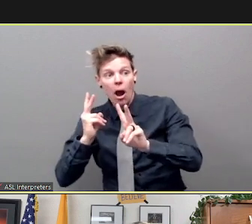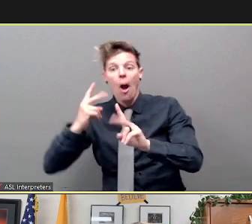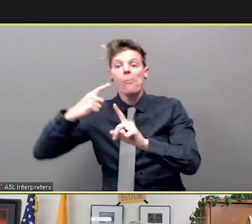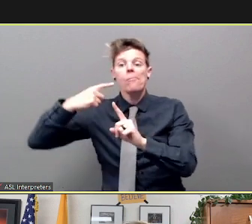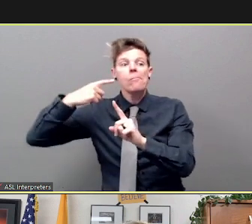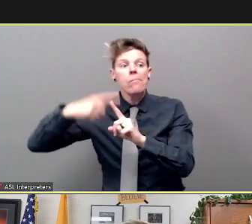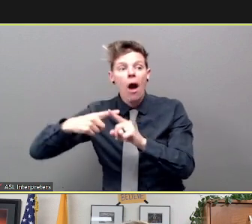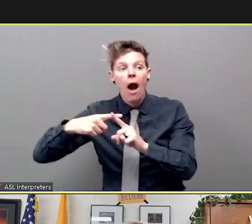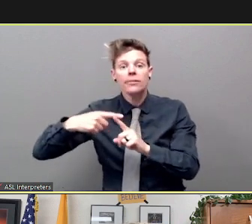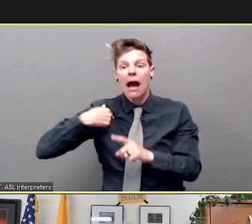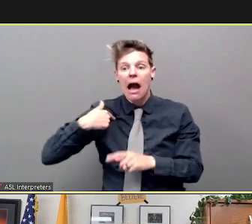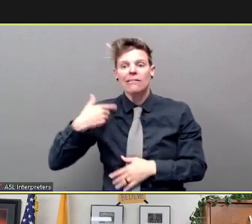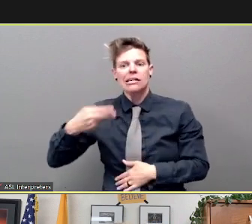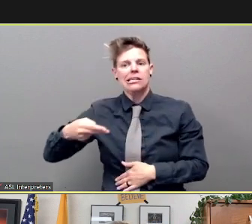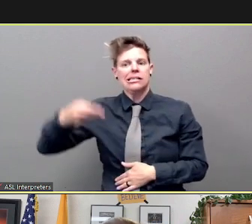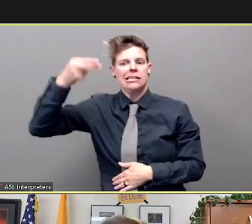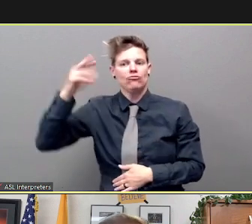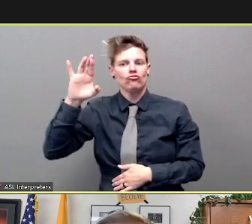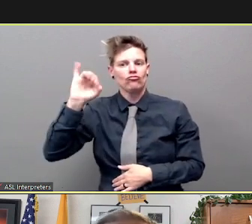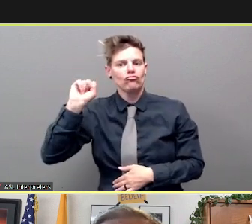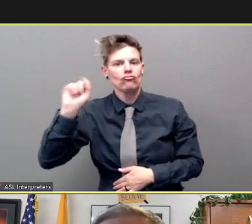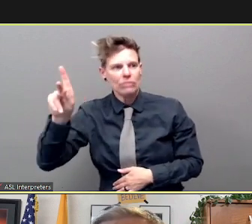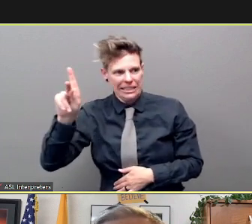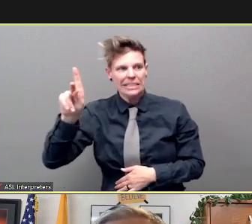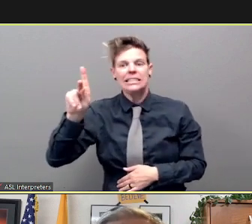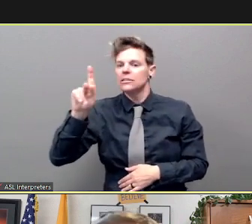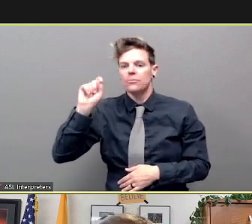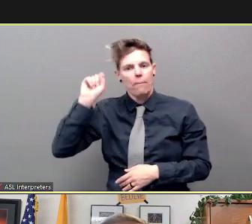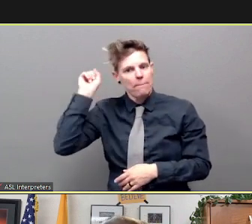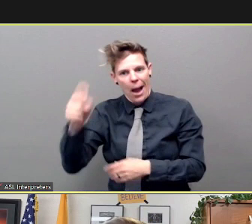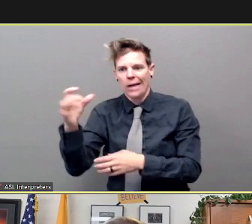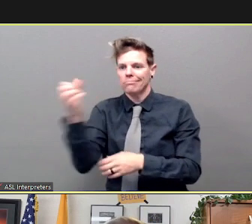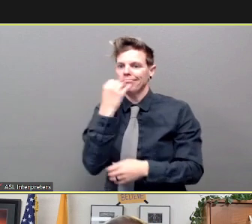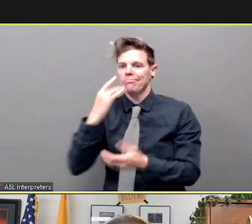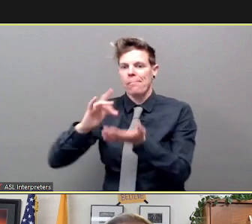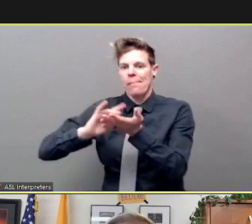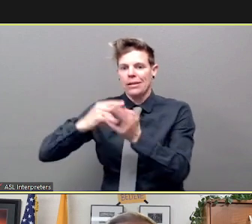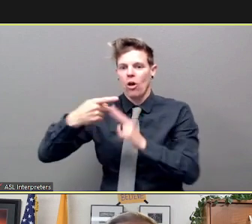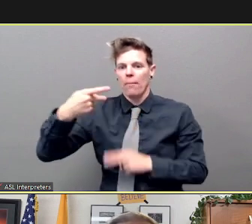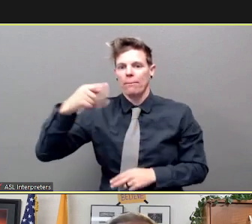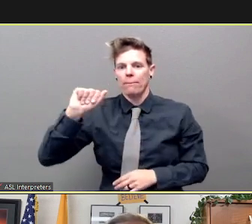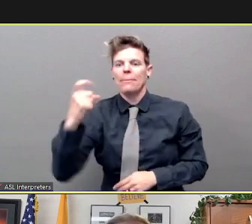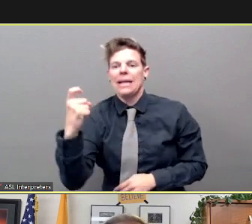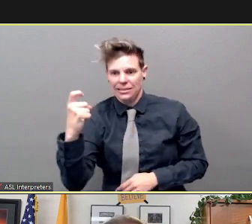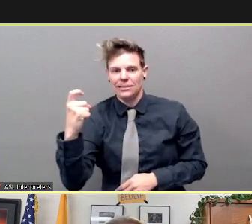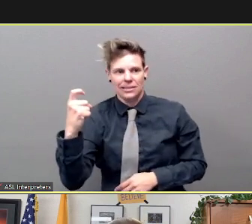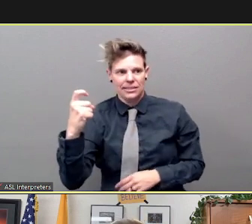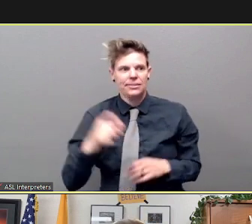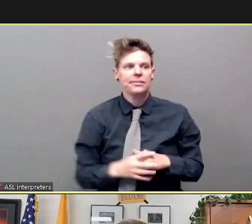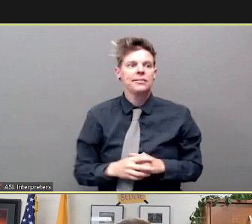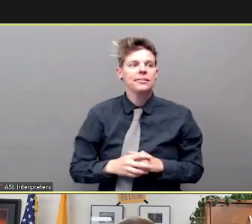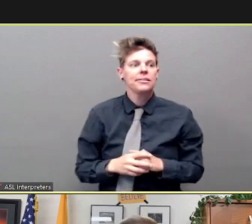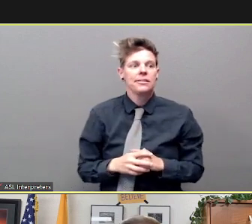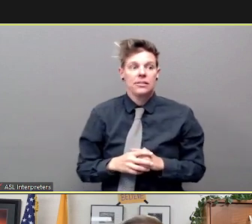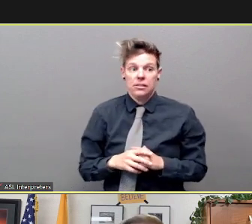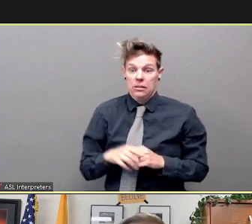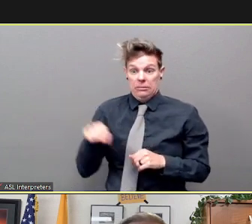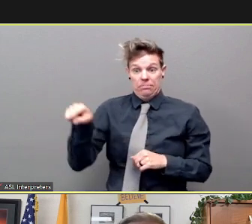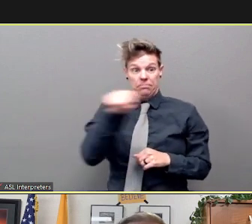Paxlovid. So we think of the reported tests, we believe that most people now are getting treatment with either that